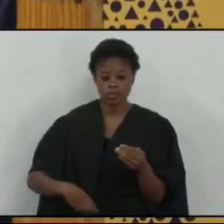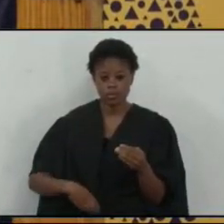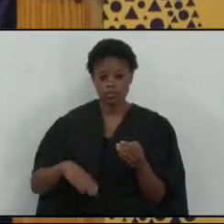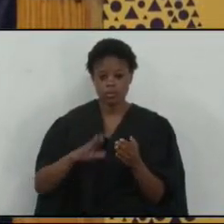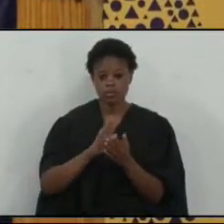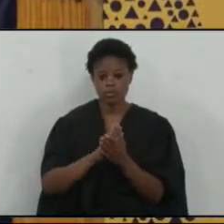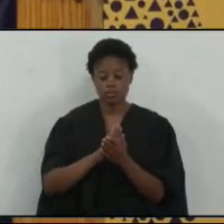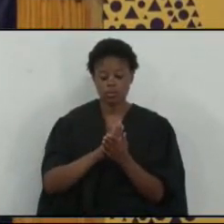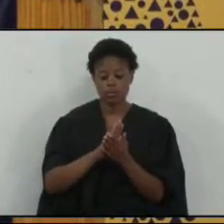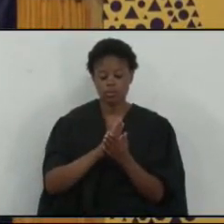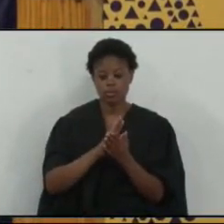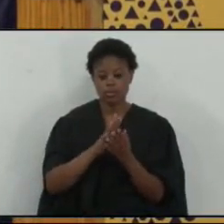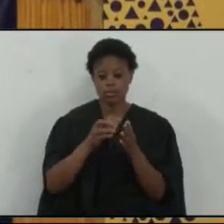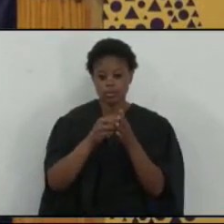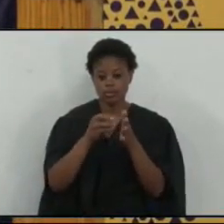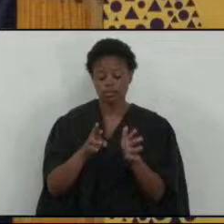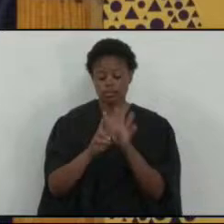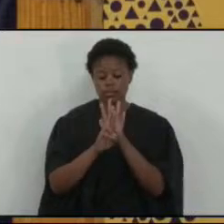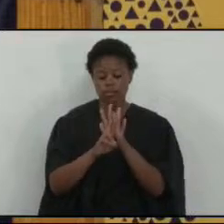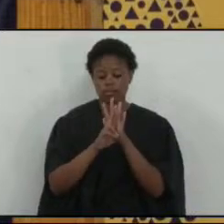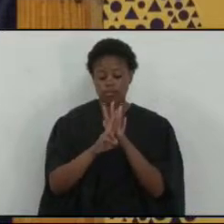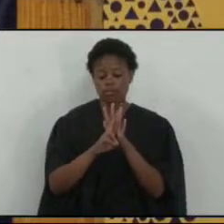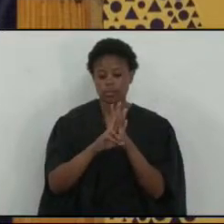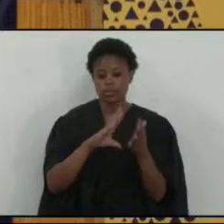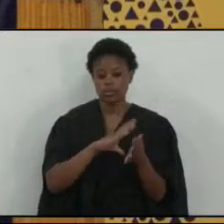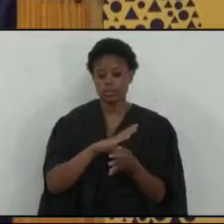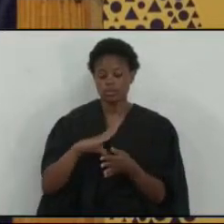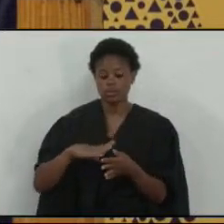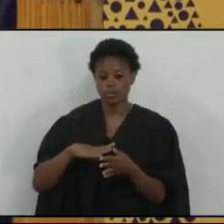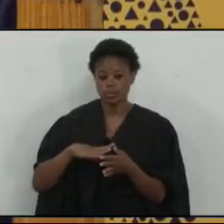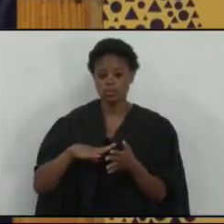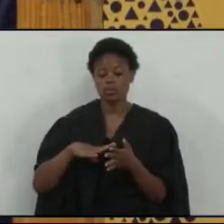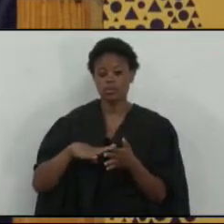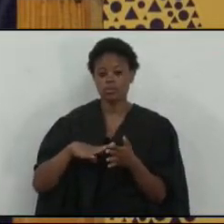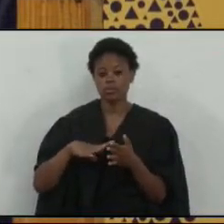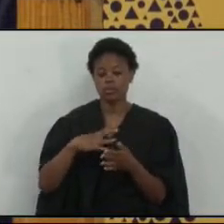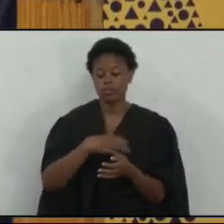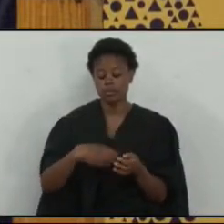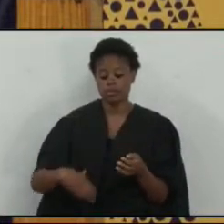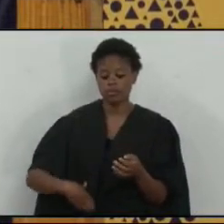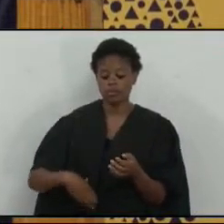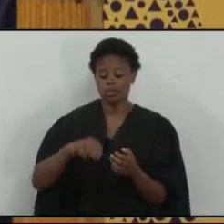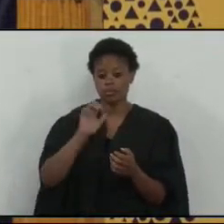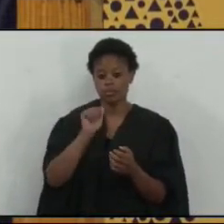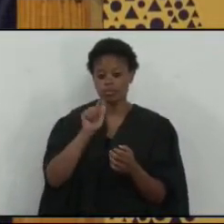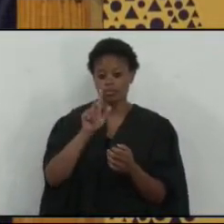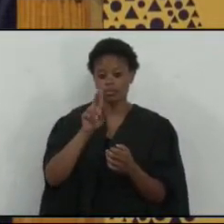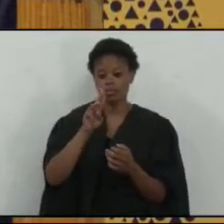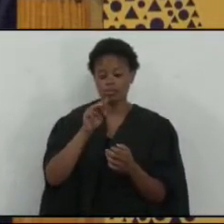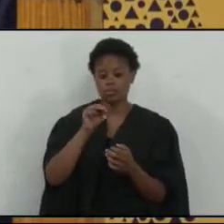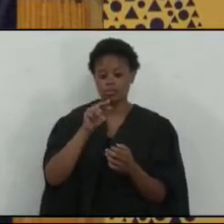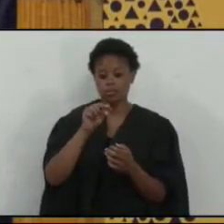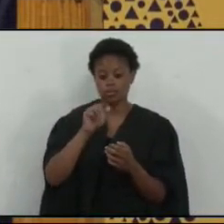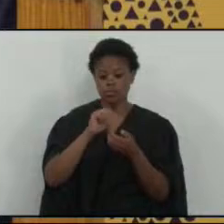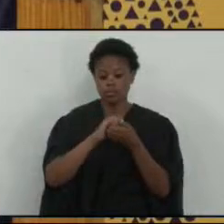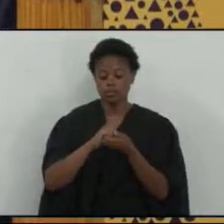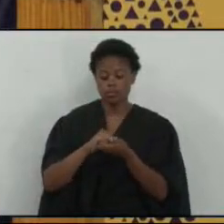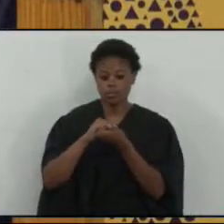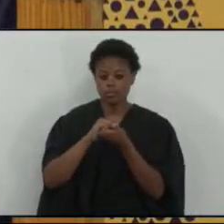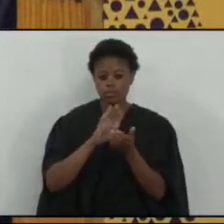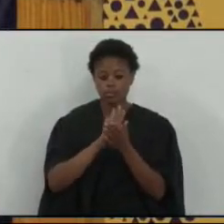of the Student Representative Council, President of the Alumni Association and